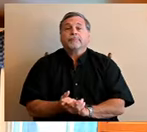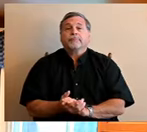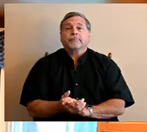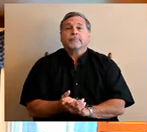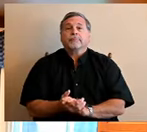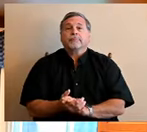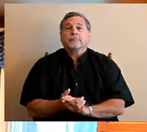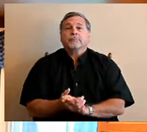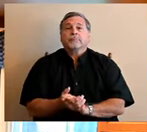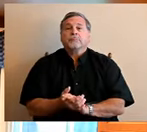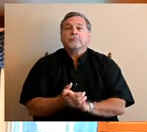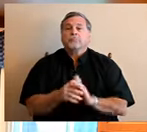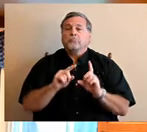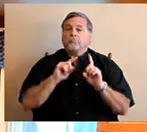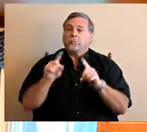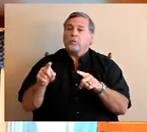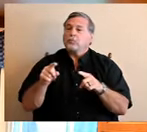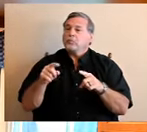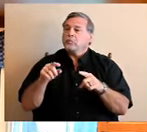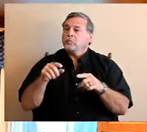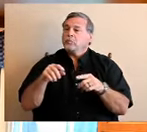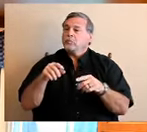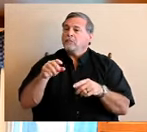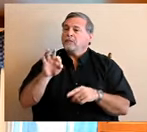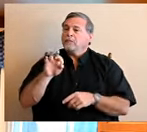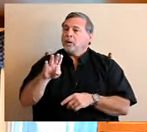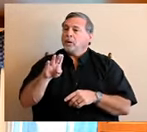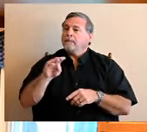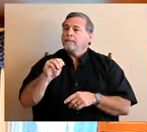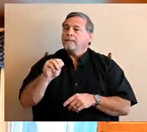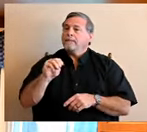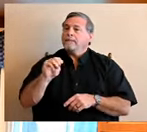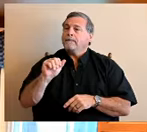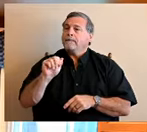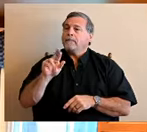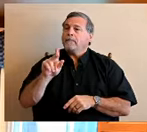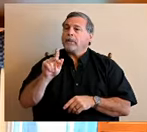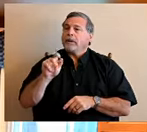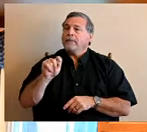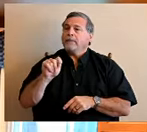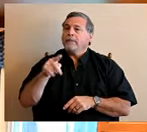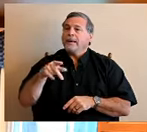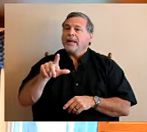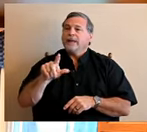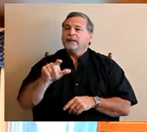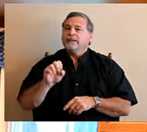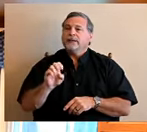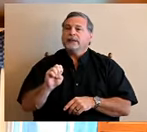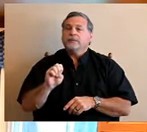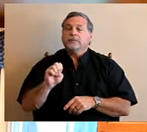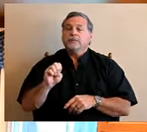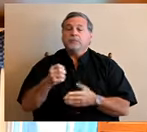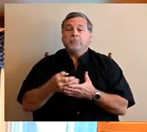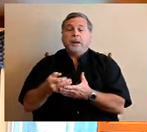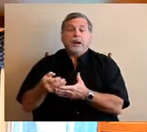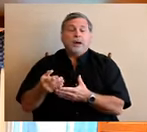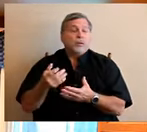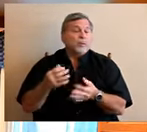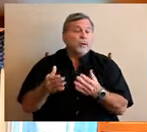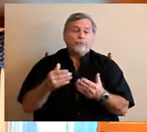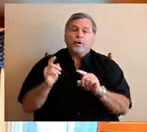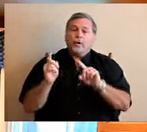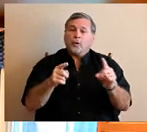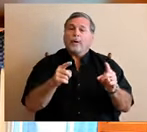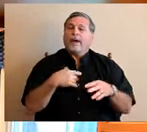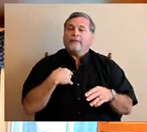look on Marketplace. You can look at other places. People are selling these, sometimes used. Just take them to somebody, get them sharpened the first time, and then you